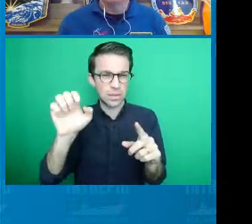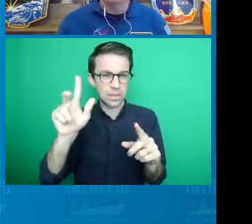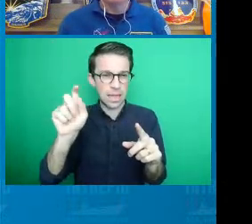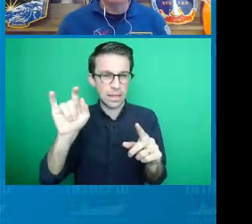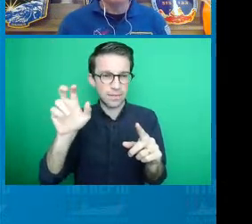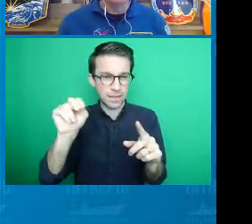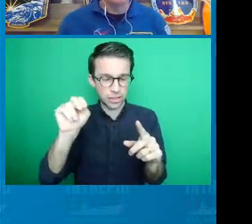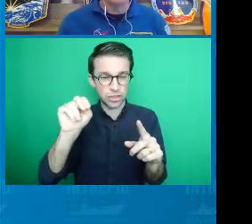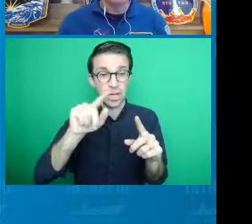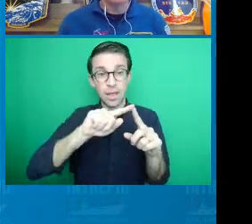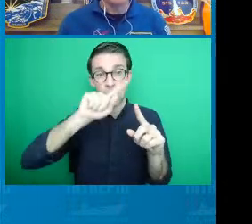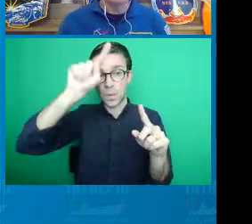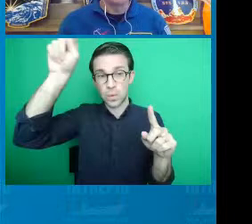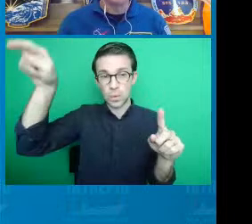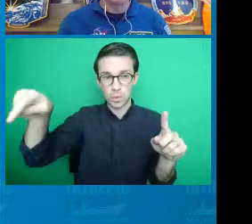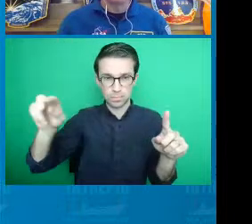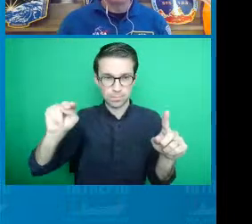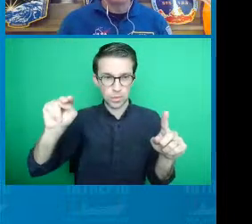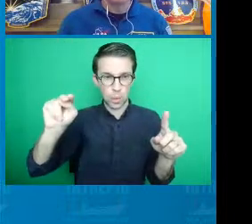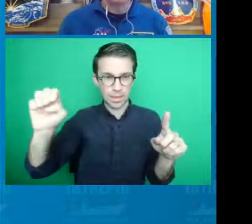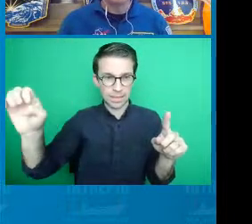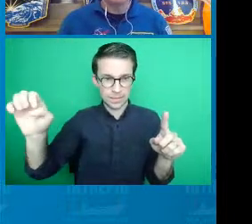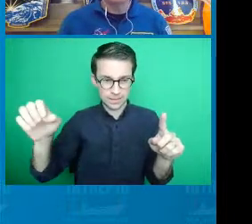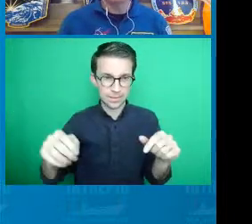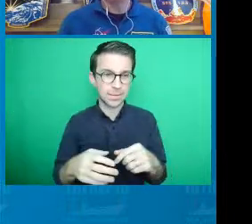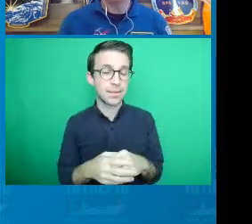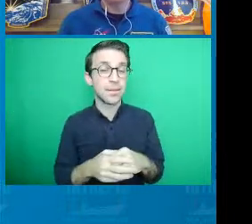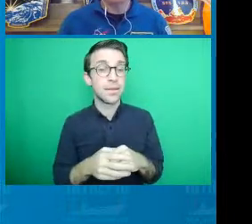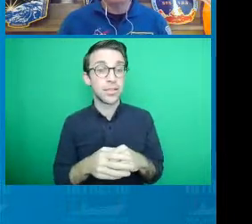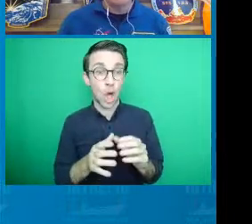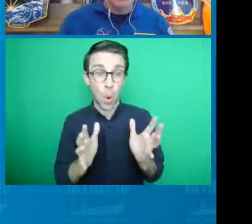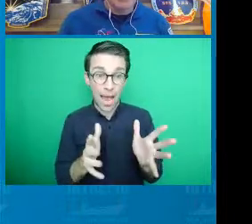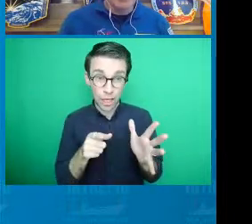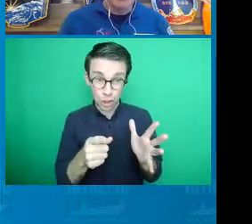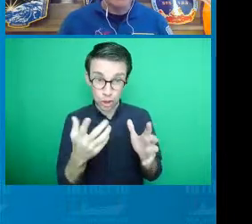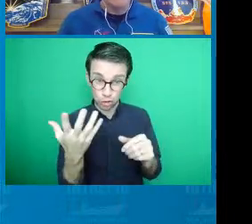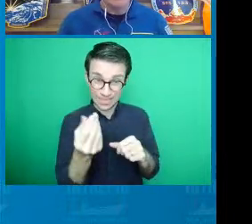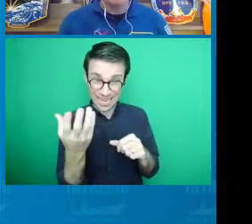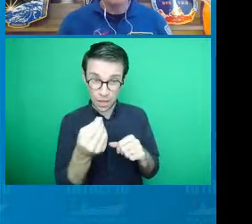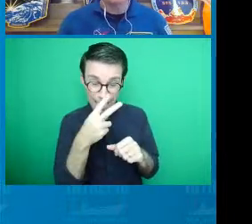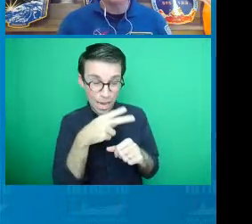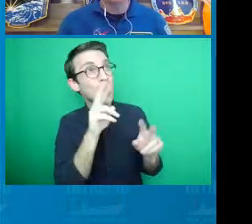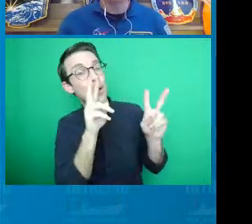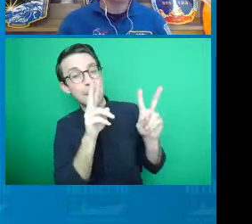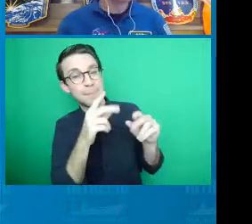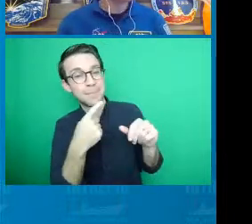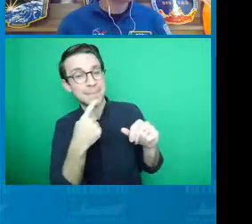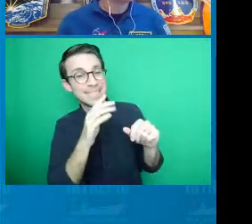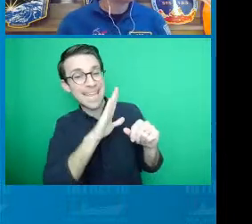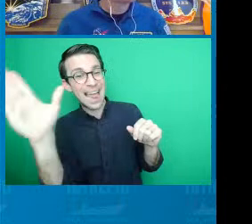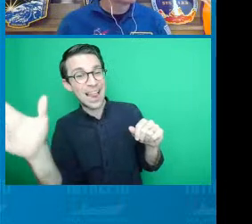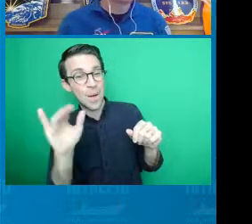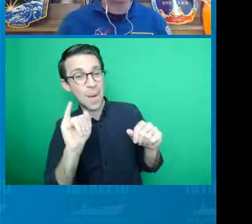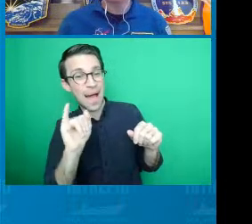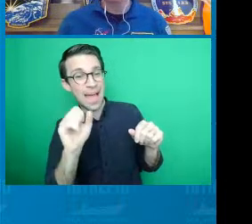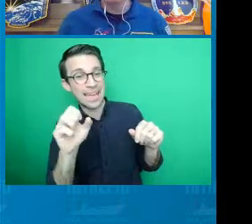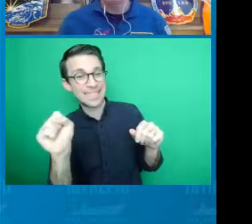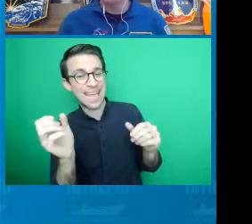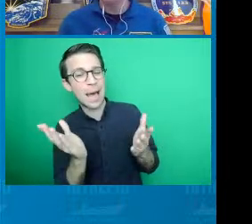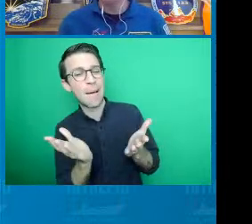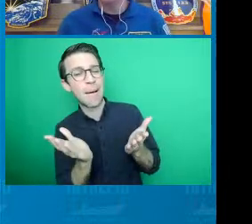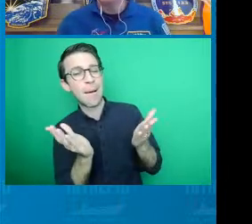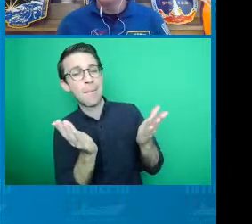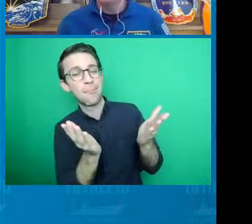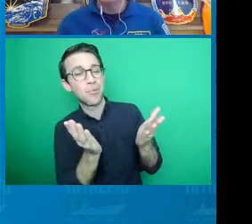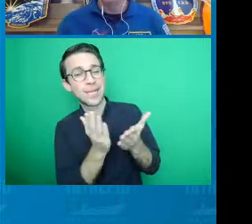down on the east-northeast side. So I encourage you to get outside, say hello to the crew, bring out some breakfast and